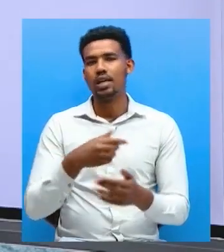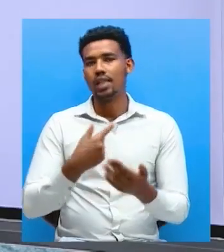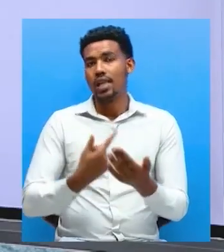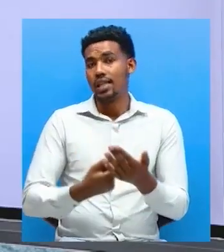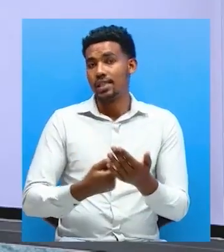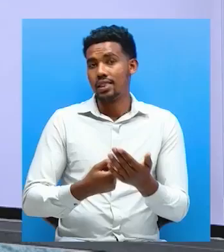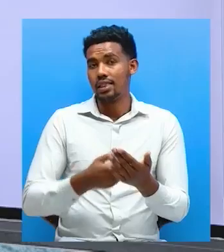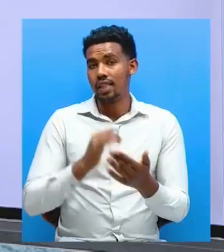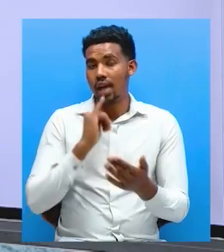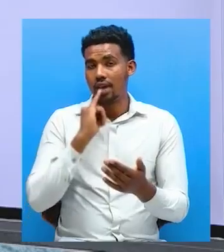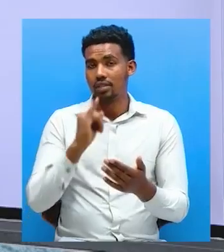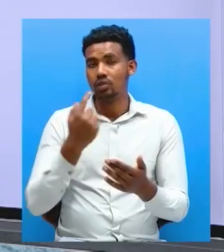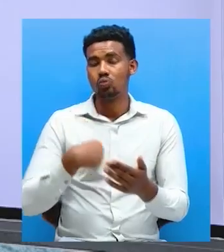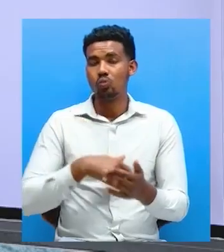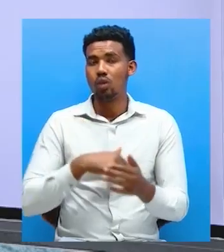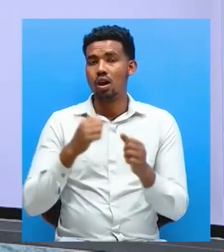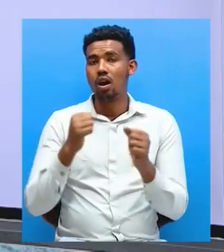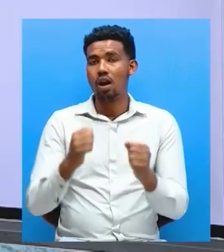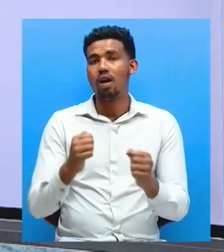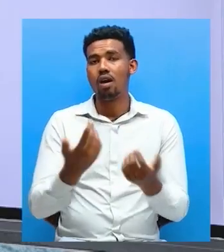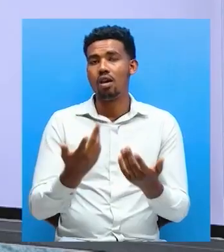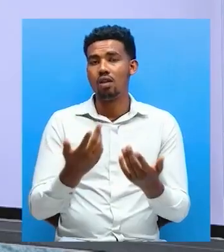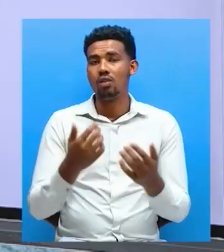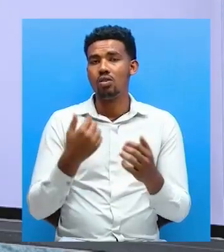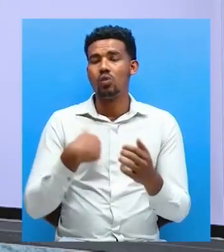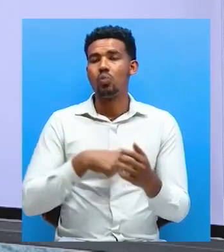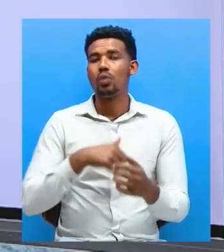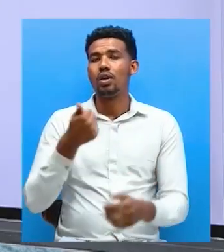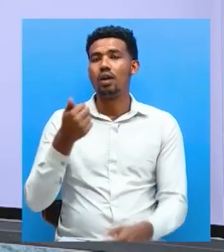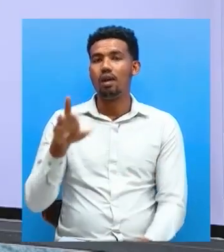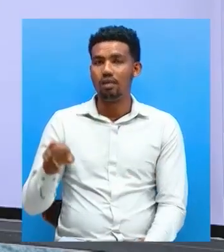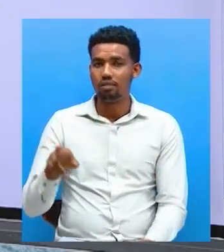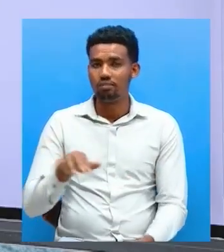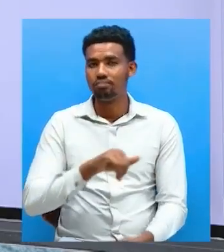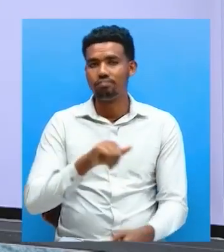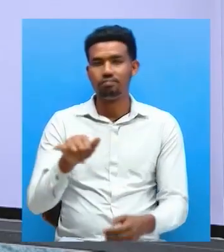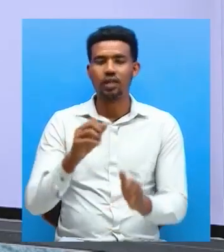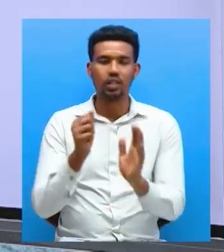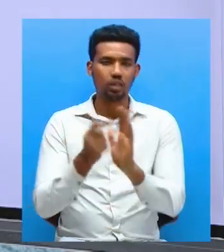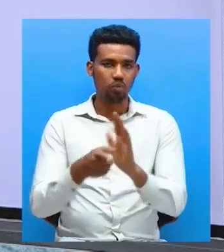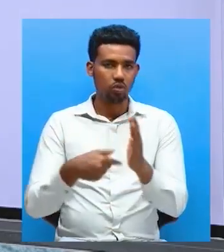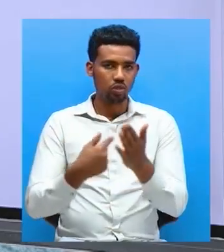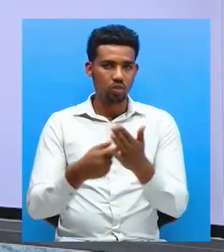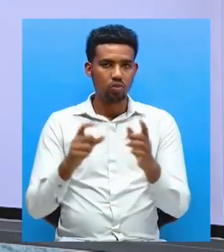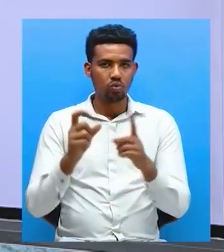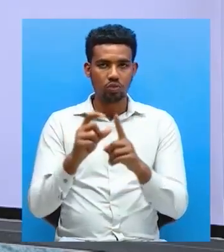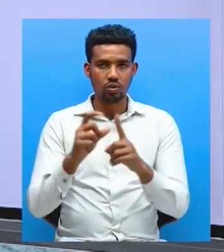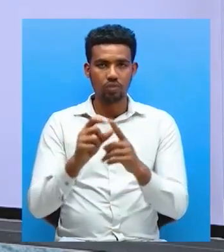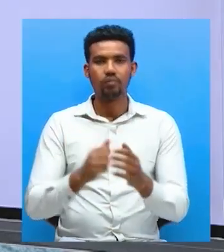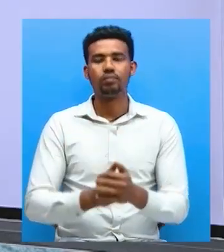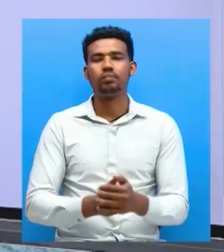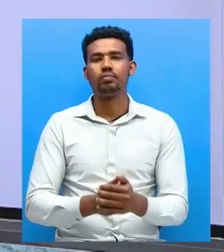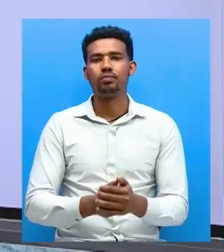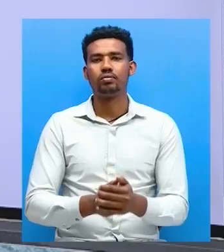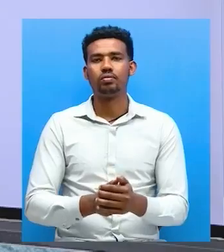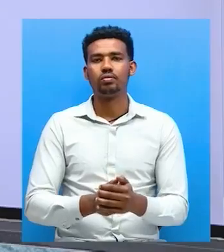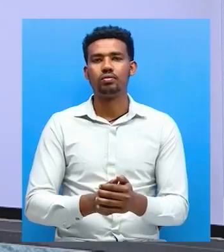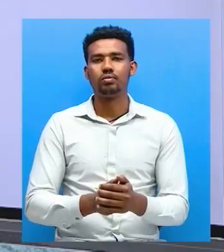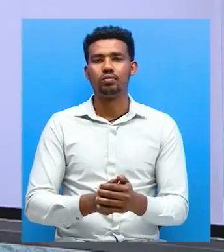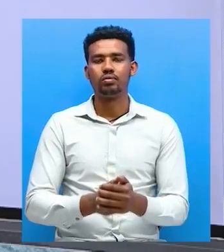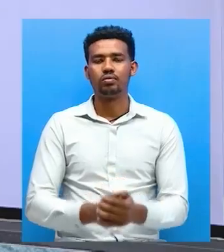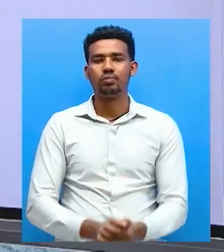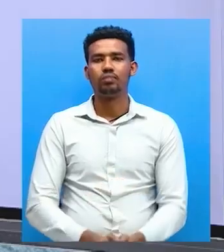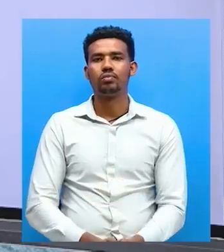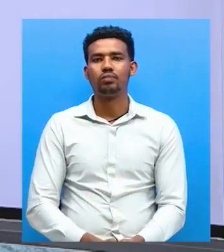is, we are, and also these are an example of these words like will not,